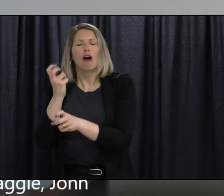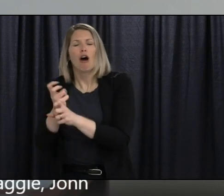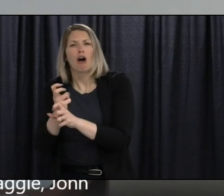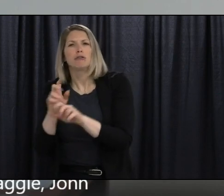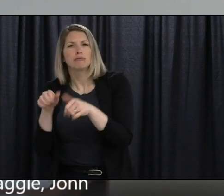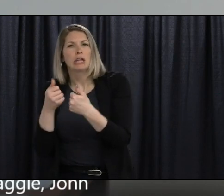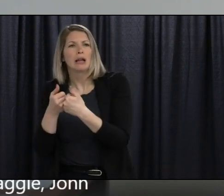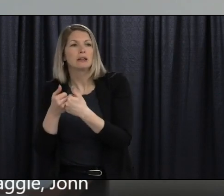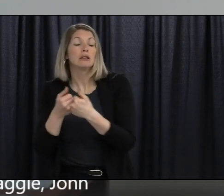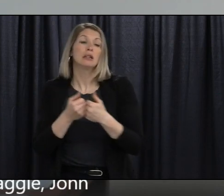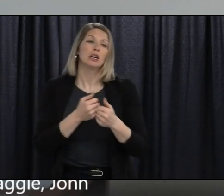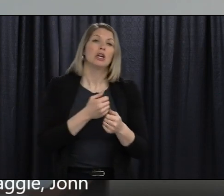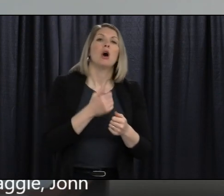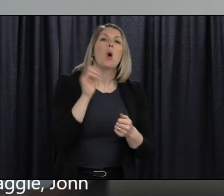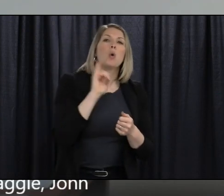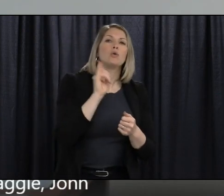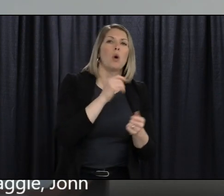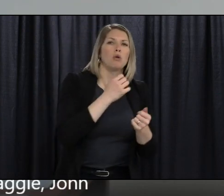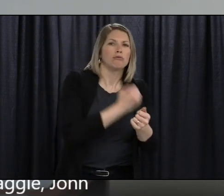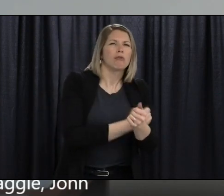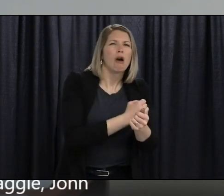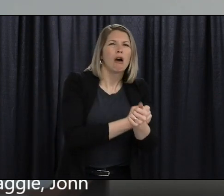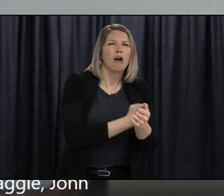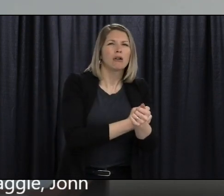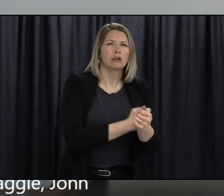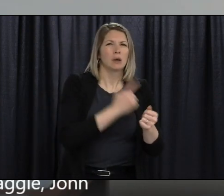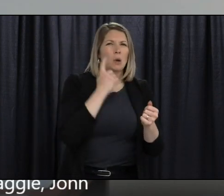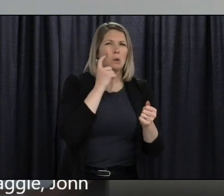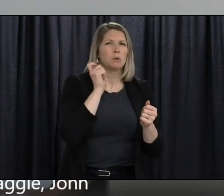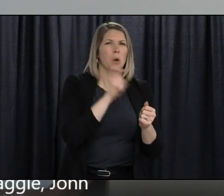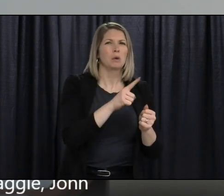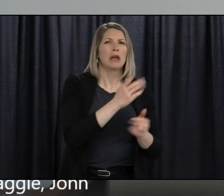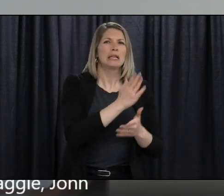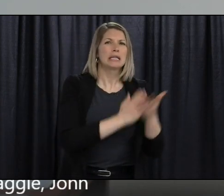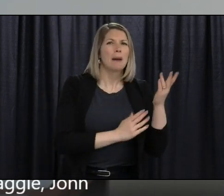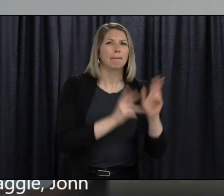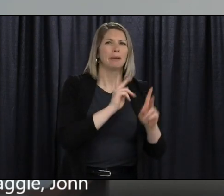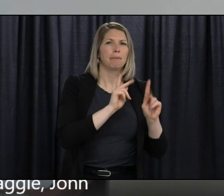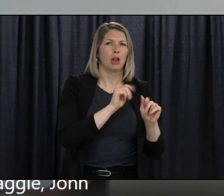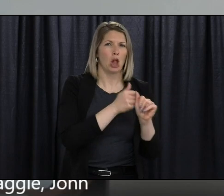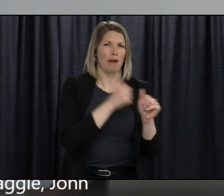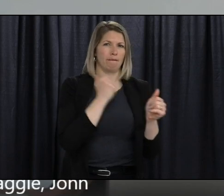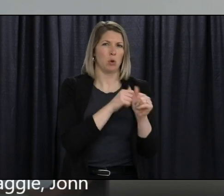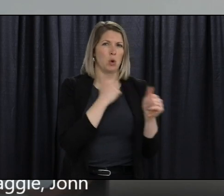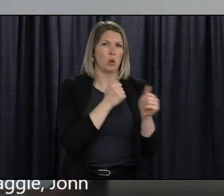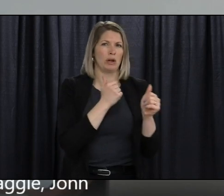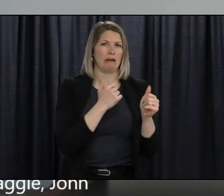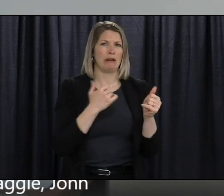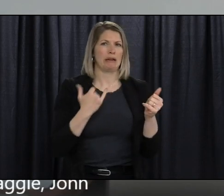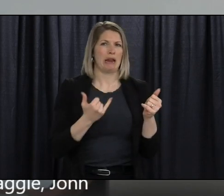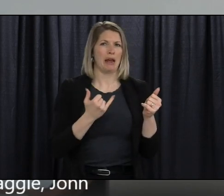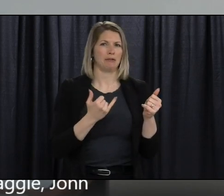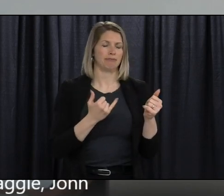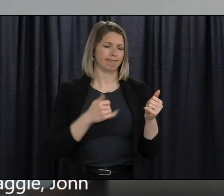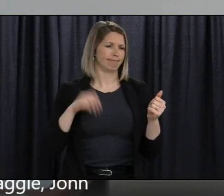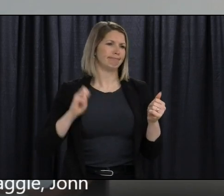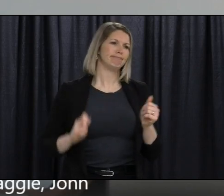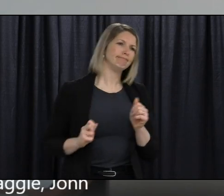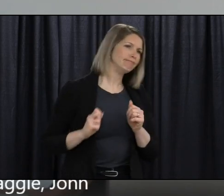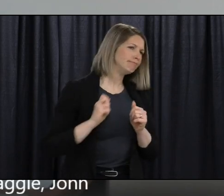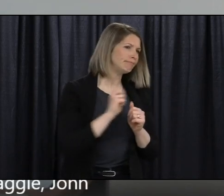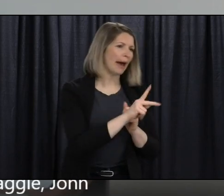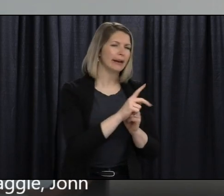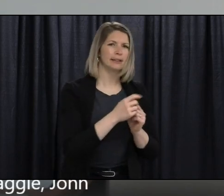are unpredictable. They've gone up significantly in price, I'm told, and they are also being adulterated with baking powder and all sorts of